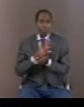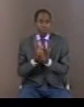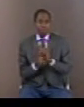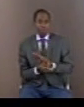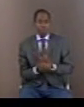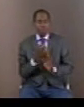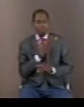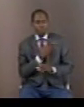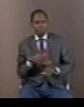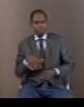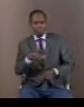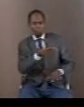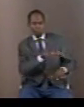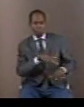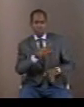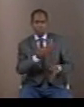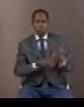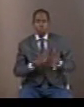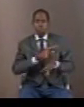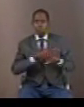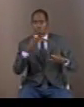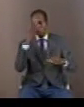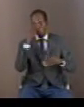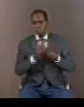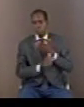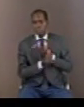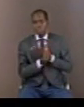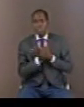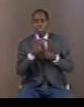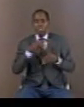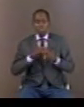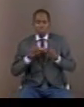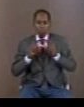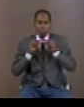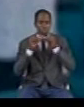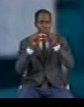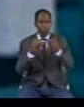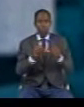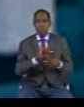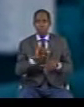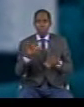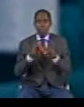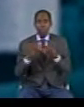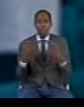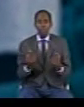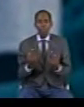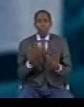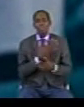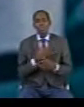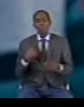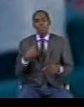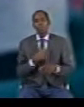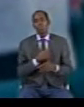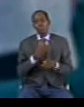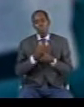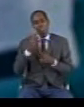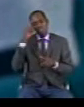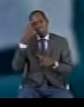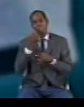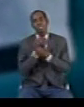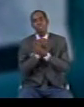the people don't know the danger of continuing in sin, and they just think that salvation has